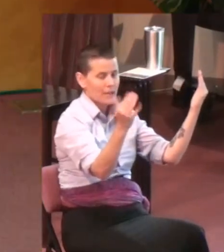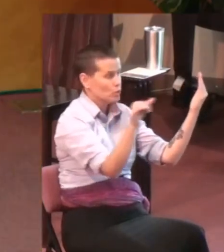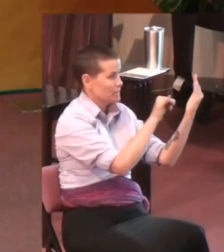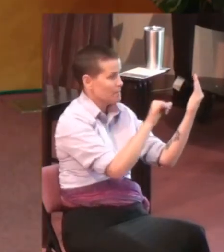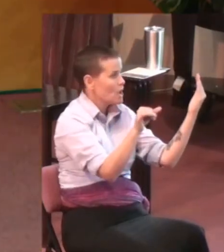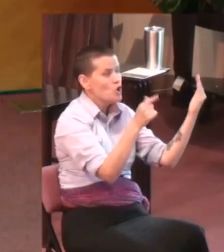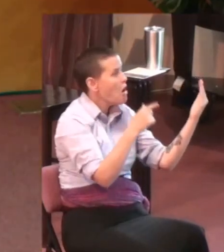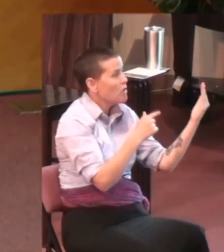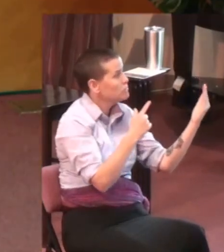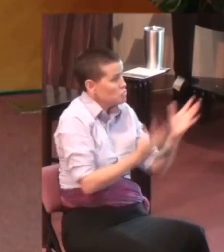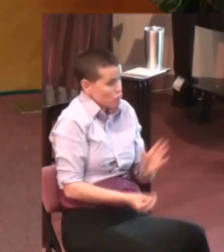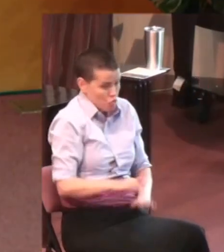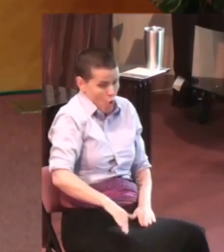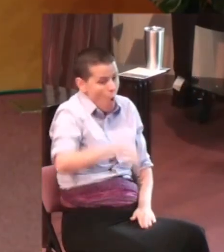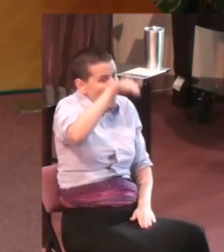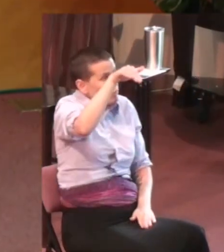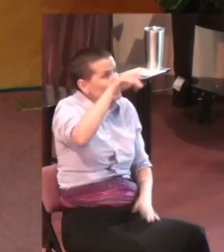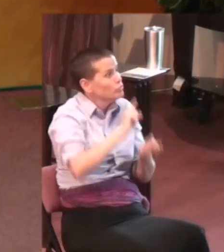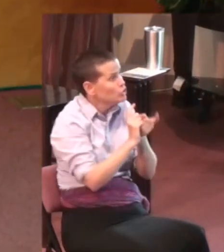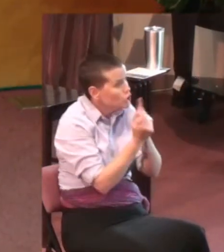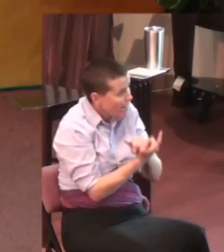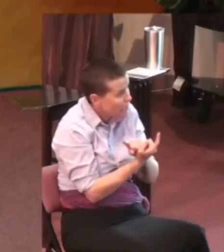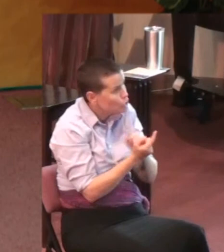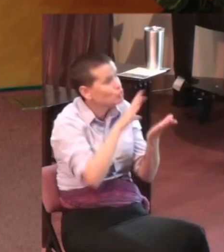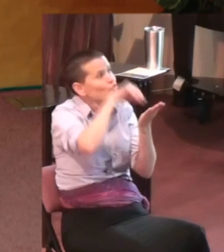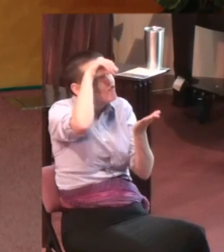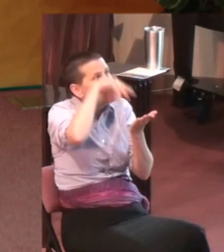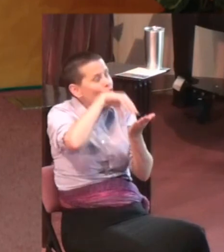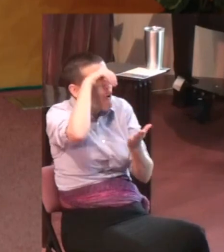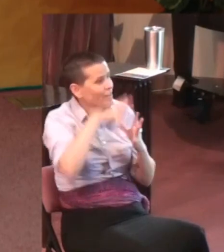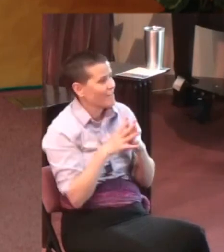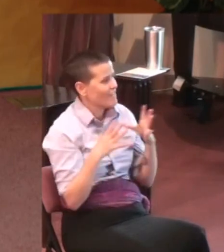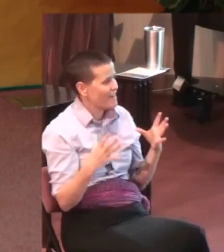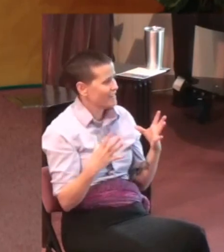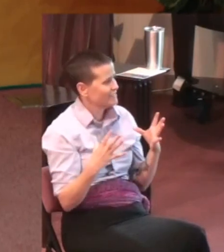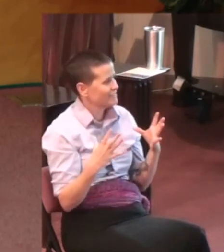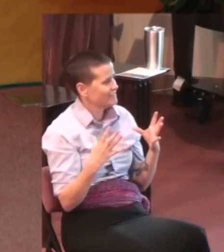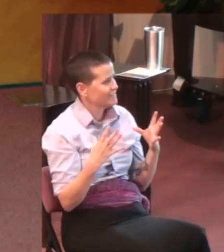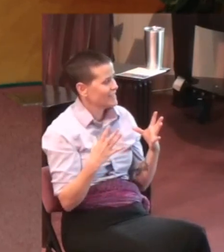20, 30 years ago. You've been through a lot of change. You've weathered a lot of storms, and